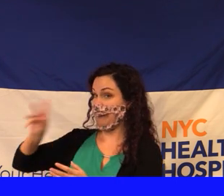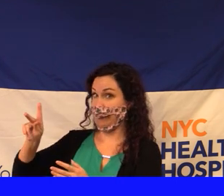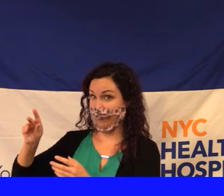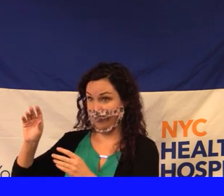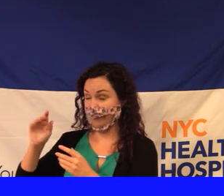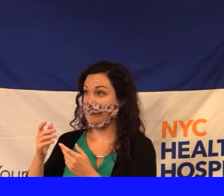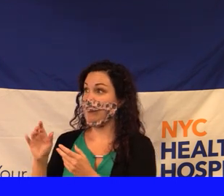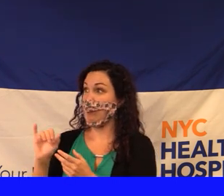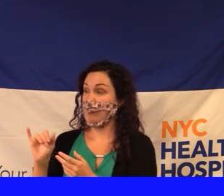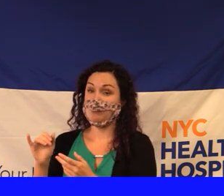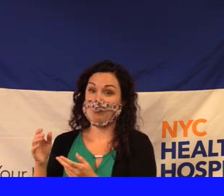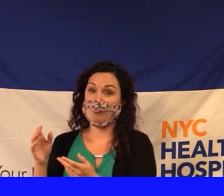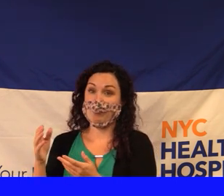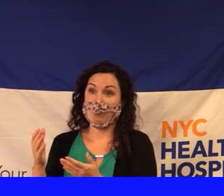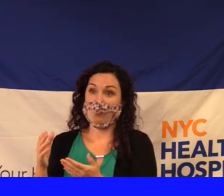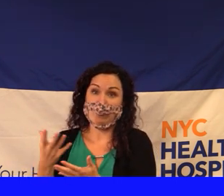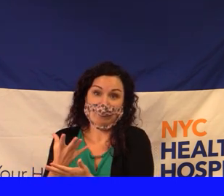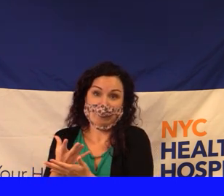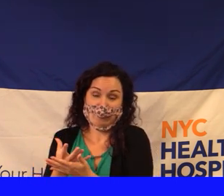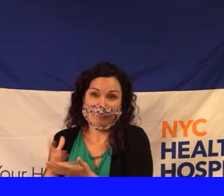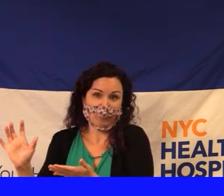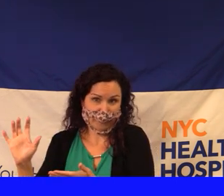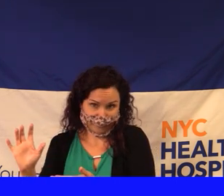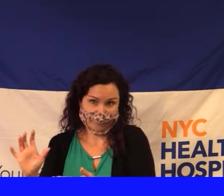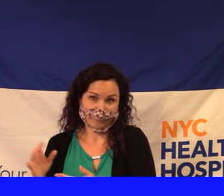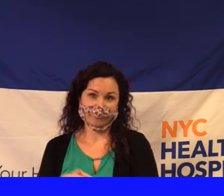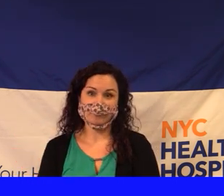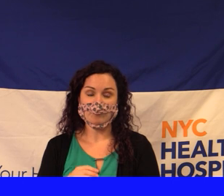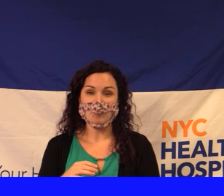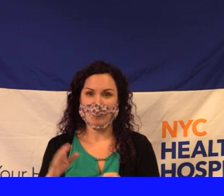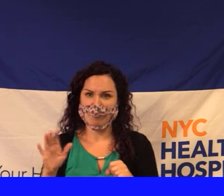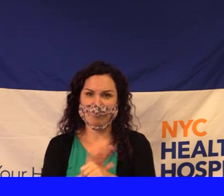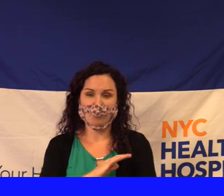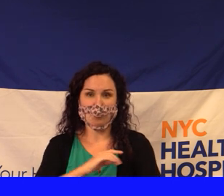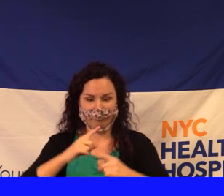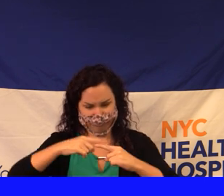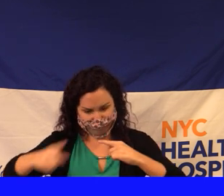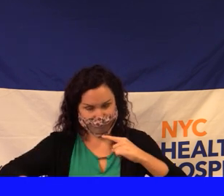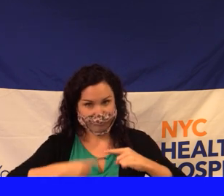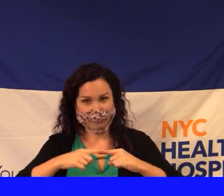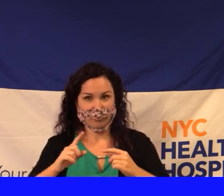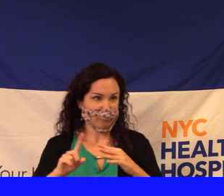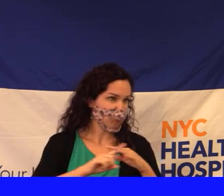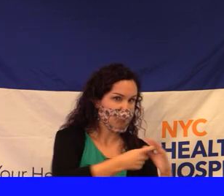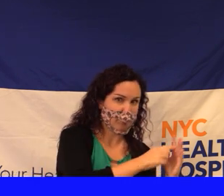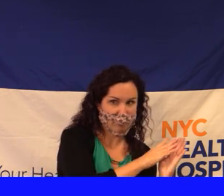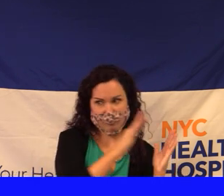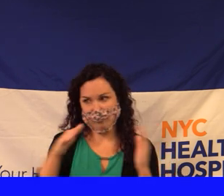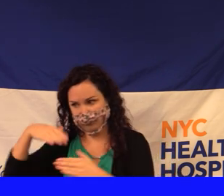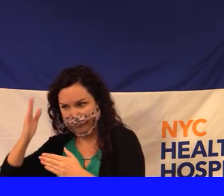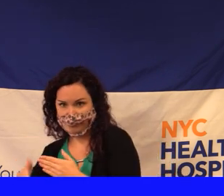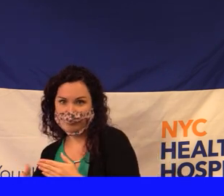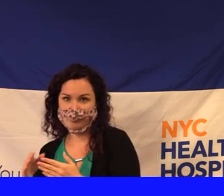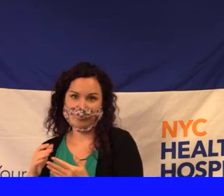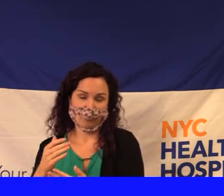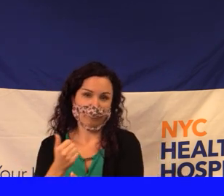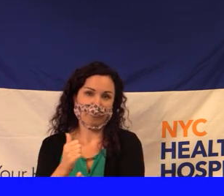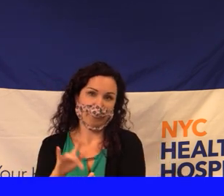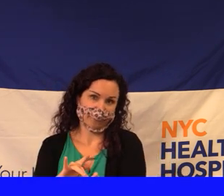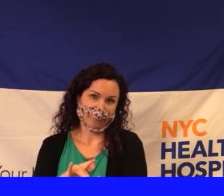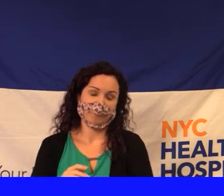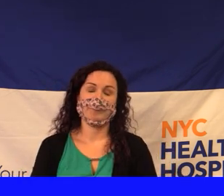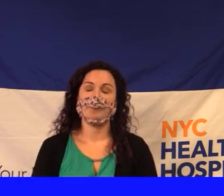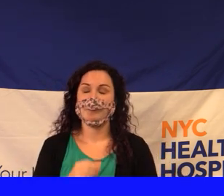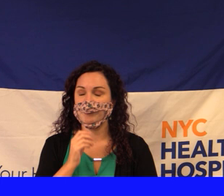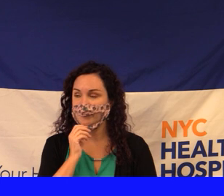So we're going to get the complete life cycle of the drug. And this is also going to give us the enhanced controlled